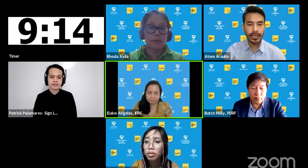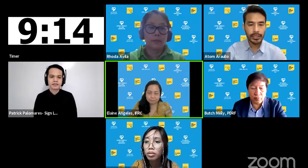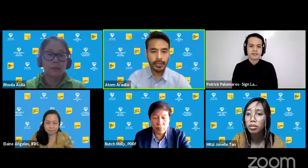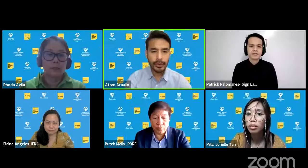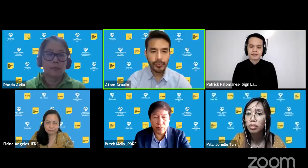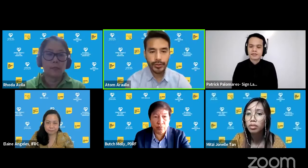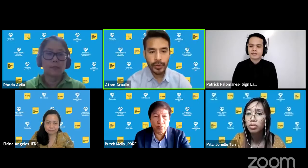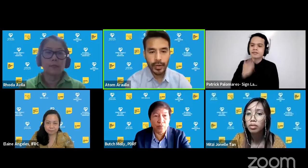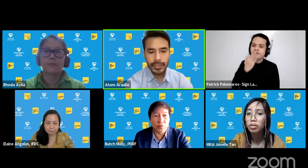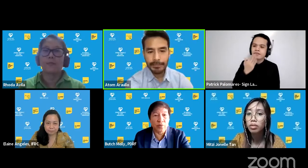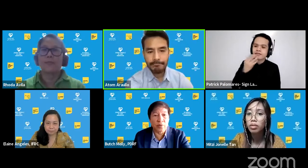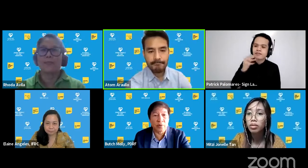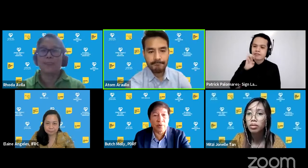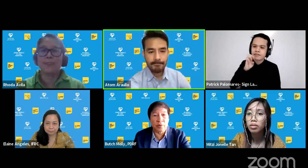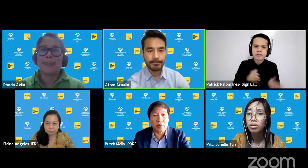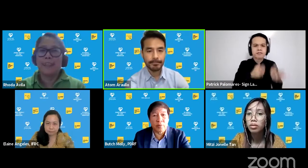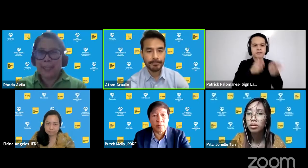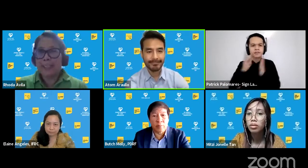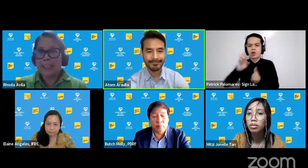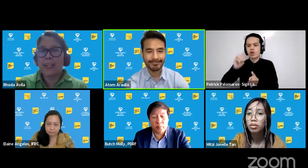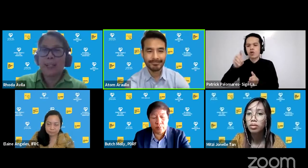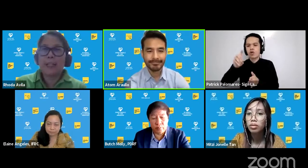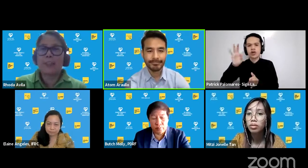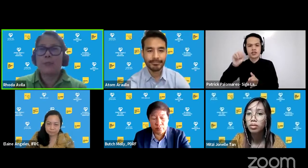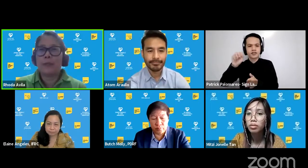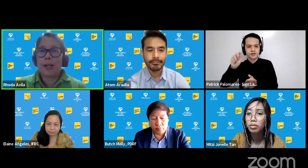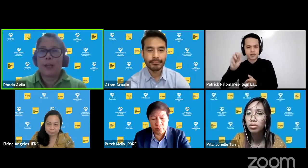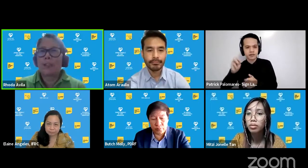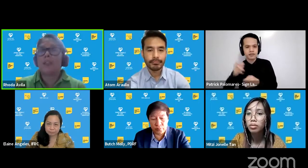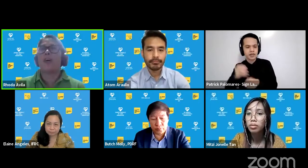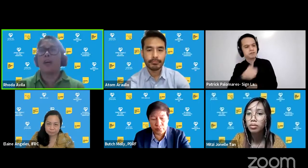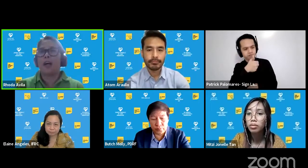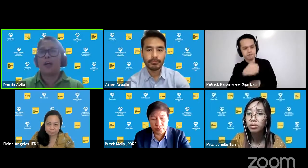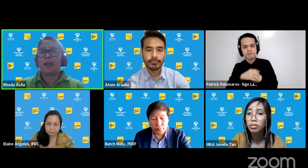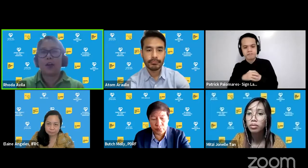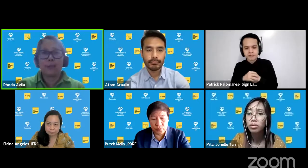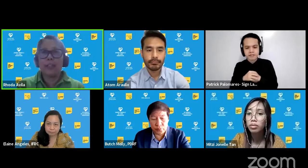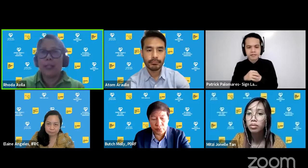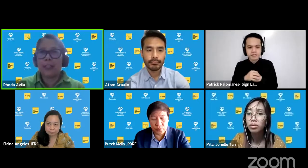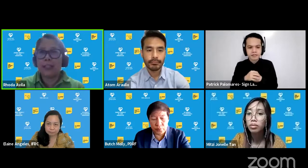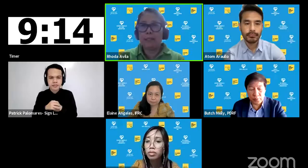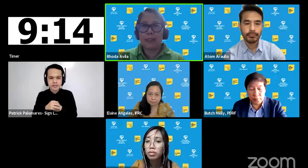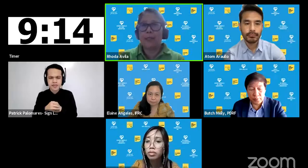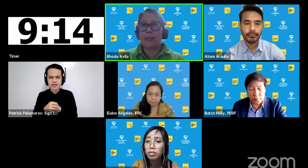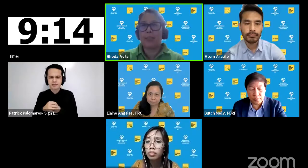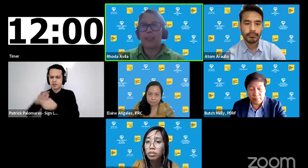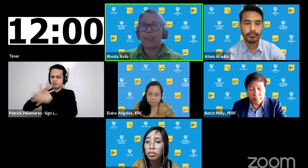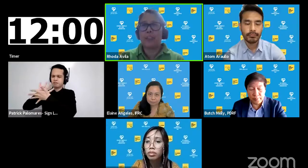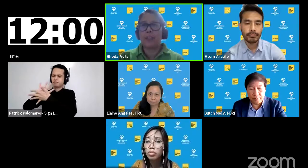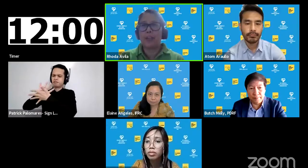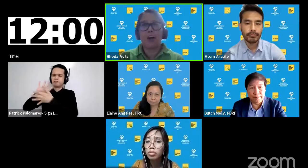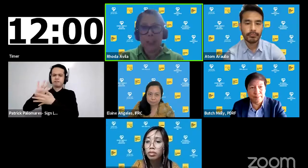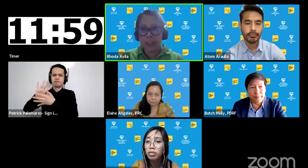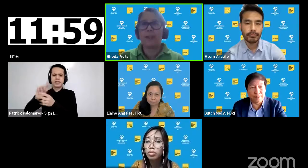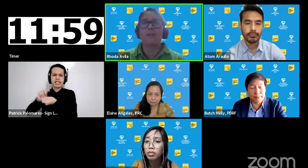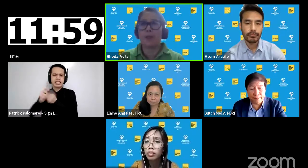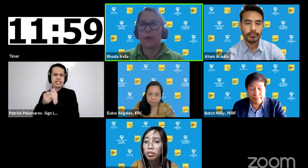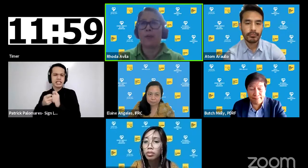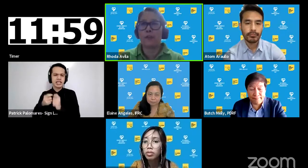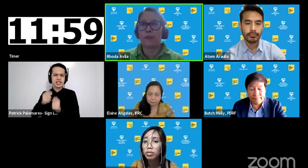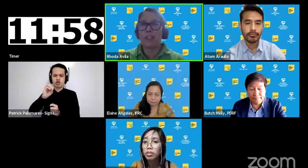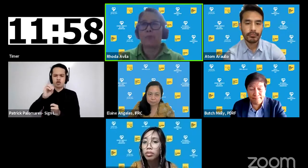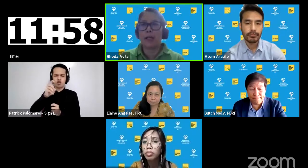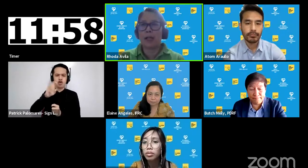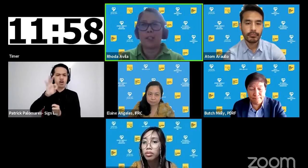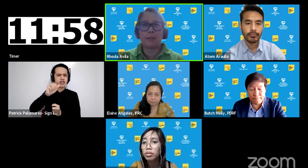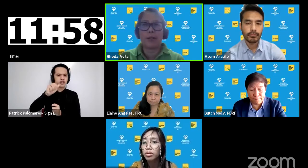Thank you, Elaine. Over to Oksan. Yes, Atom, how did COVID-19 pandemic change Oxfam's way